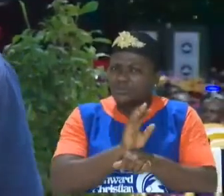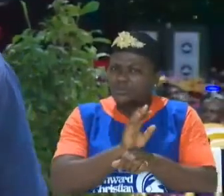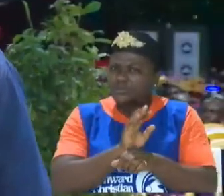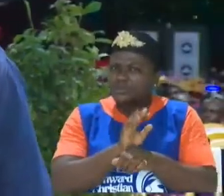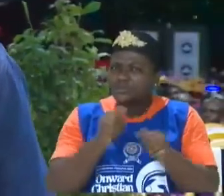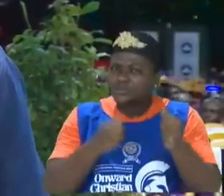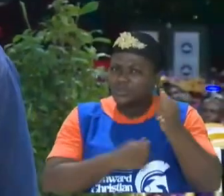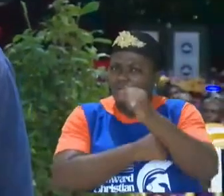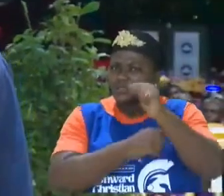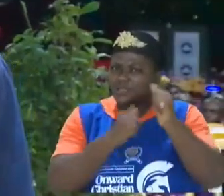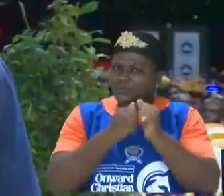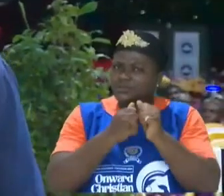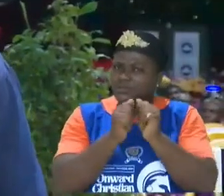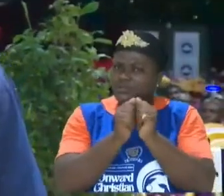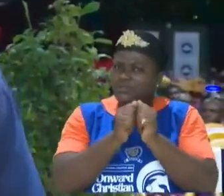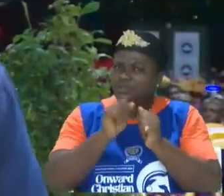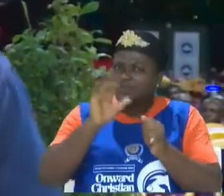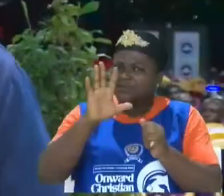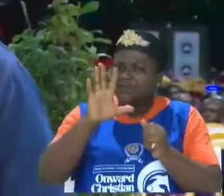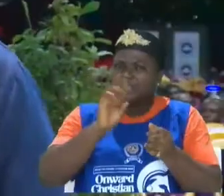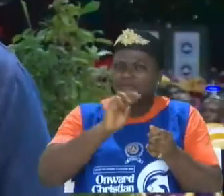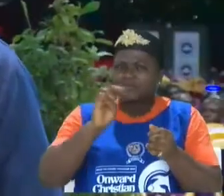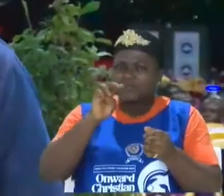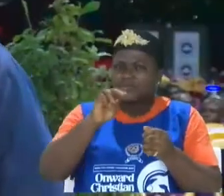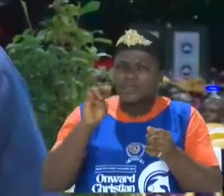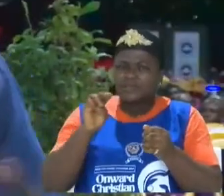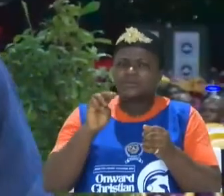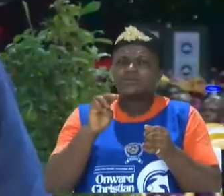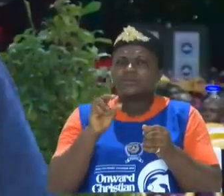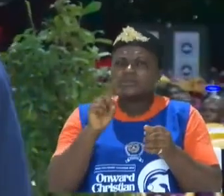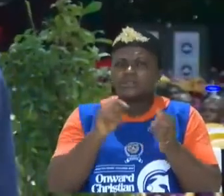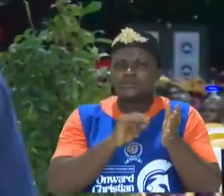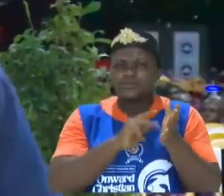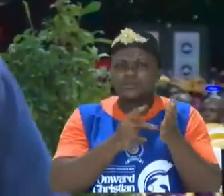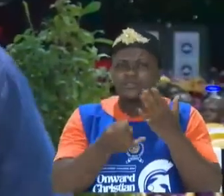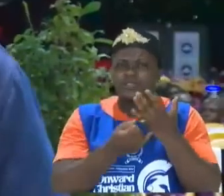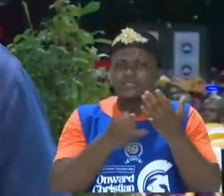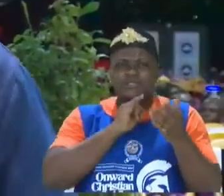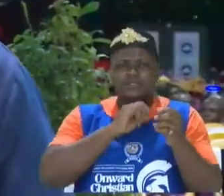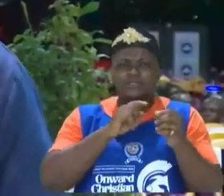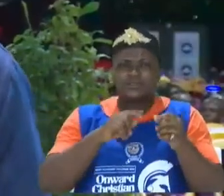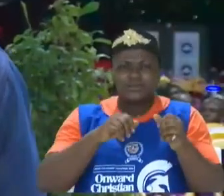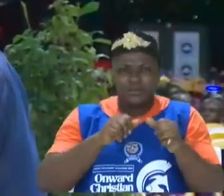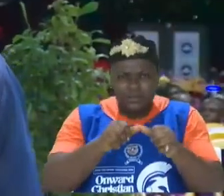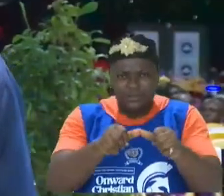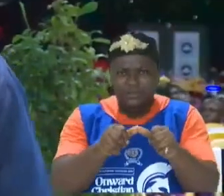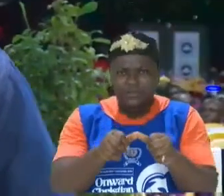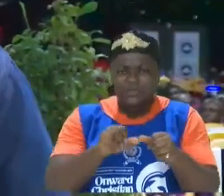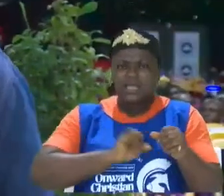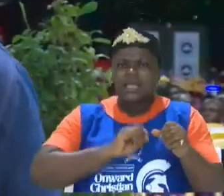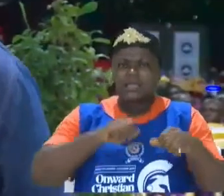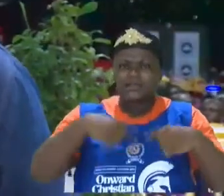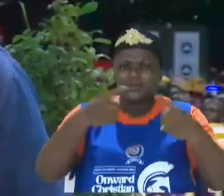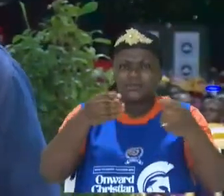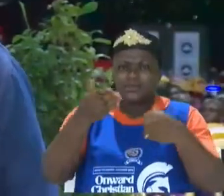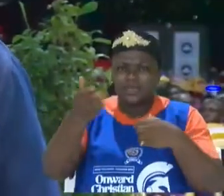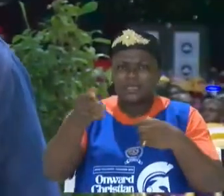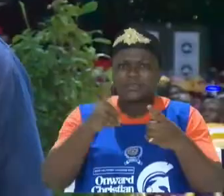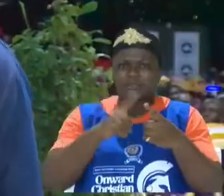million, and the project is ongoing, even though I'm no longer there. I still go there to minister.